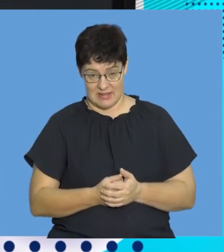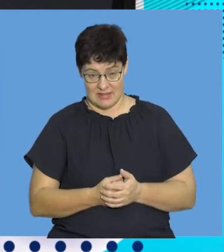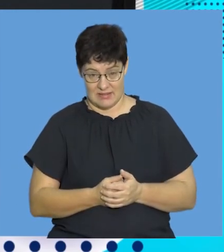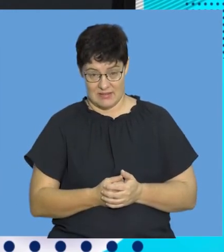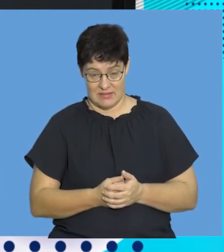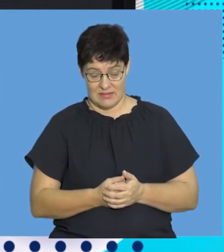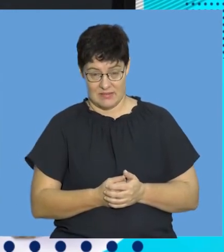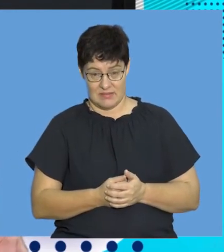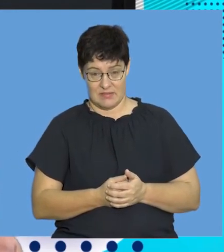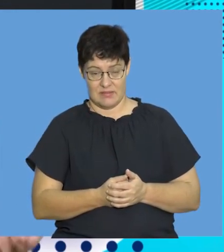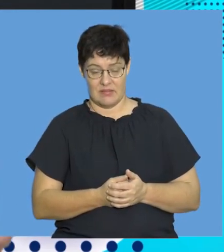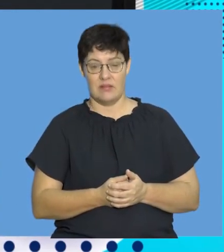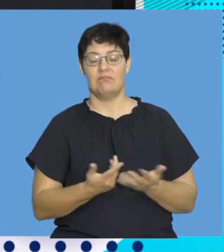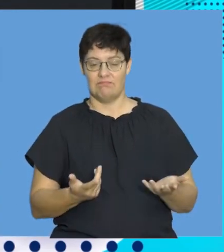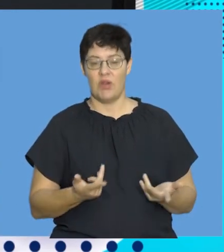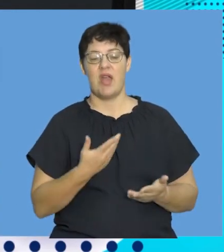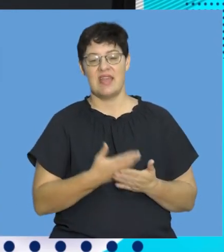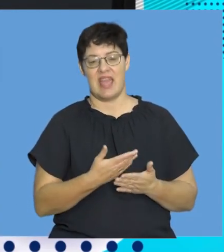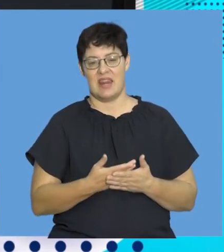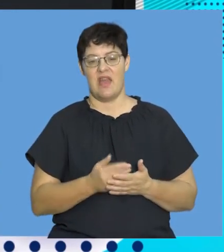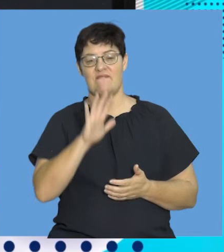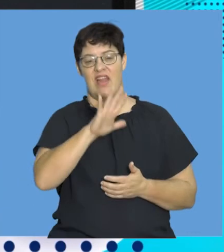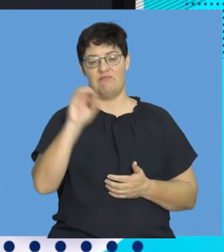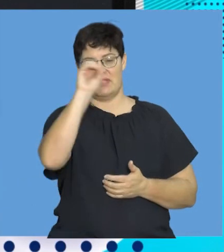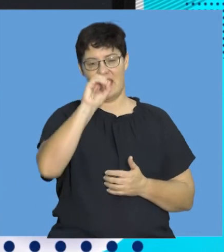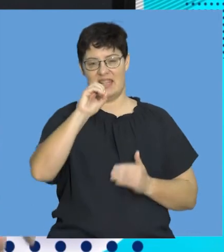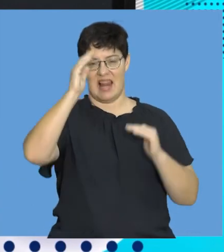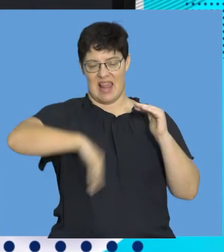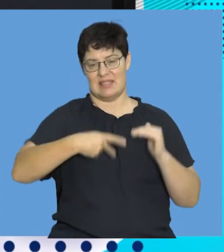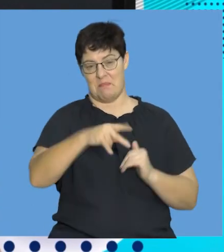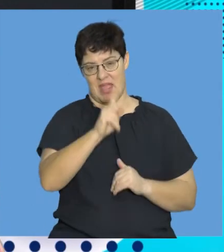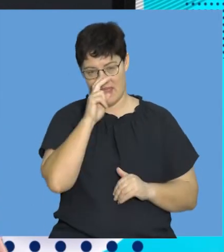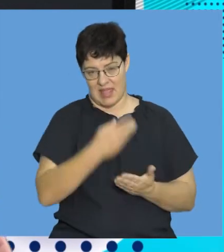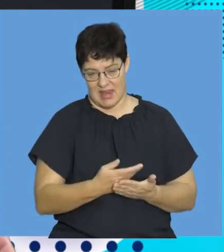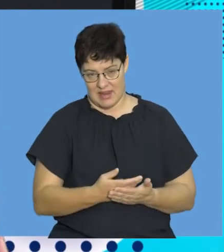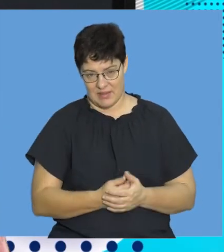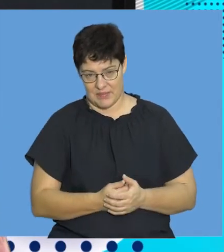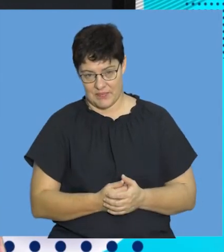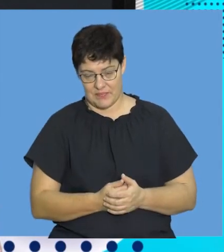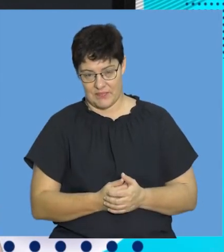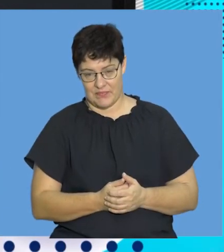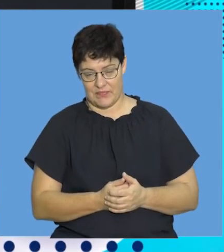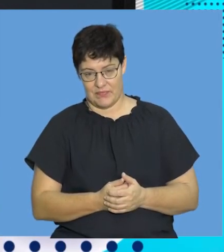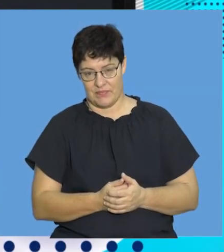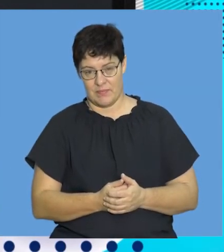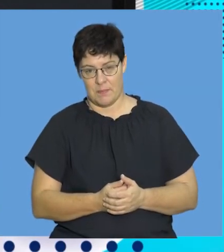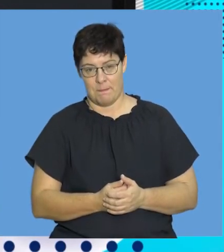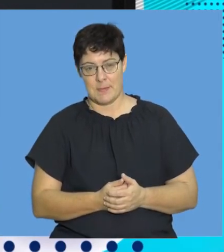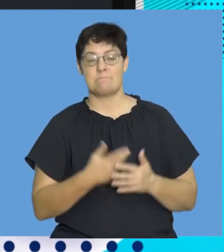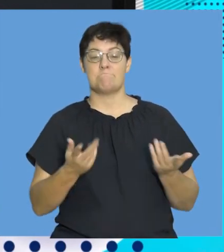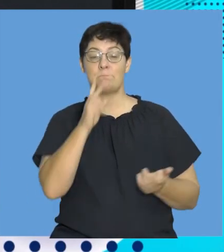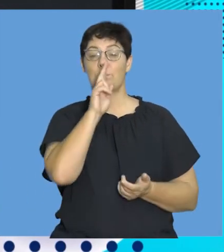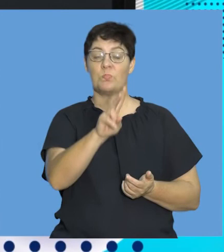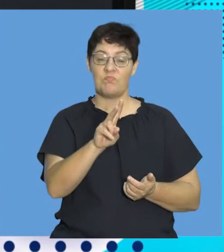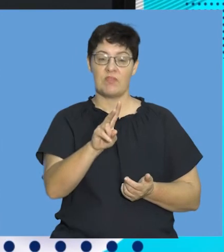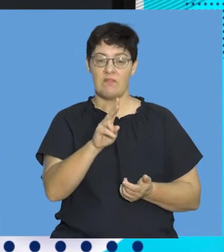account within 30 days, you are entitled to a 5% discount. Okay? So obviously, you'll